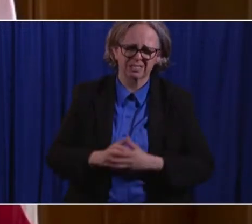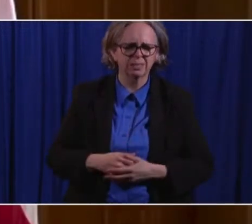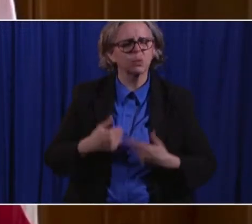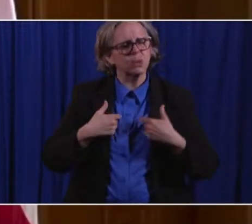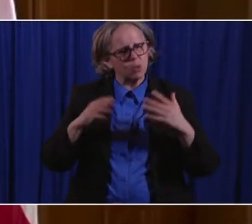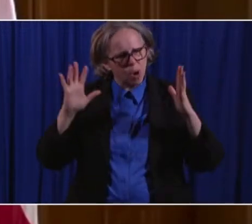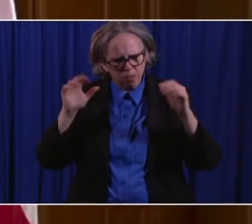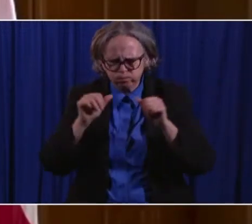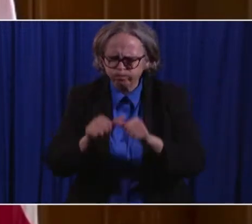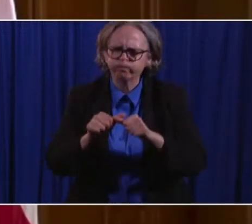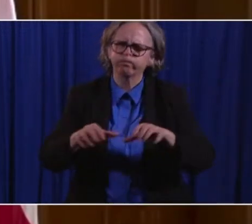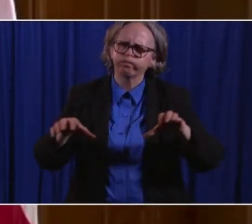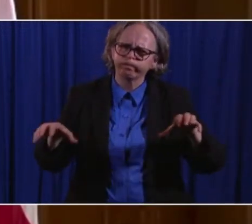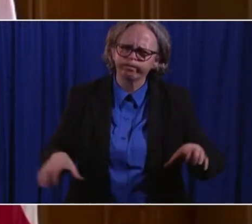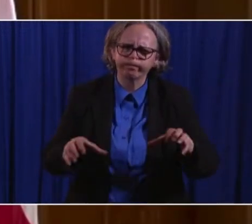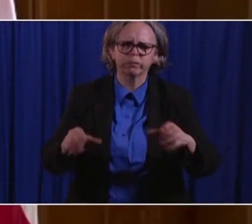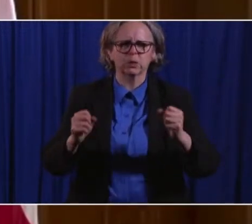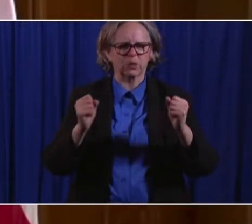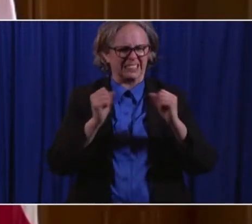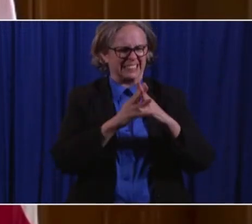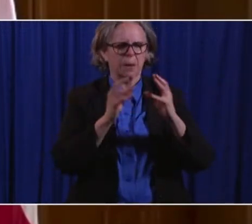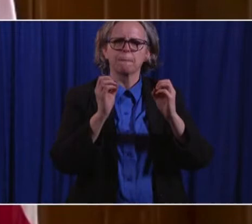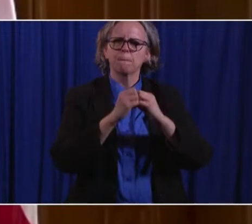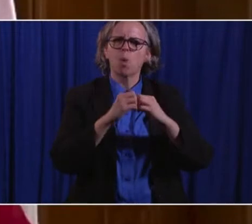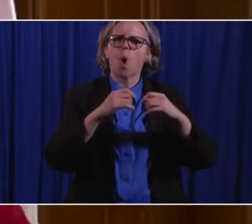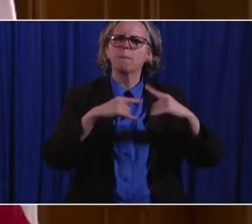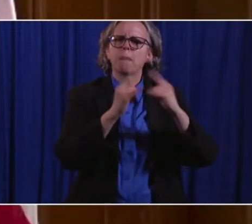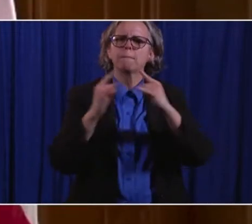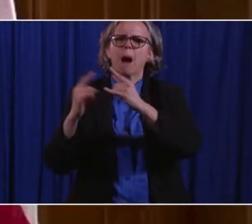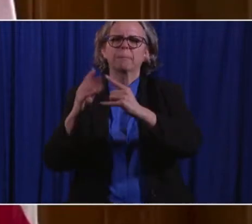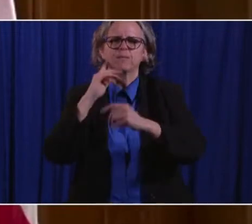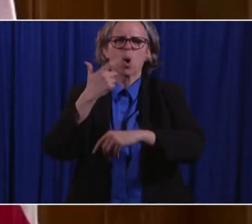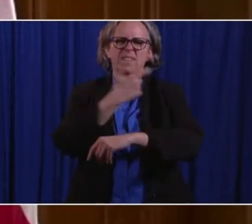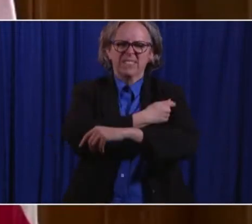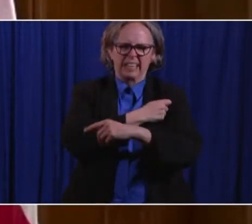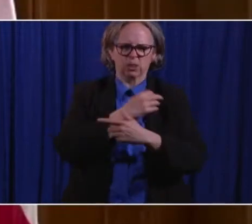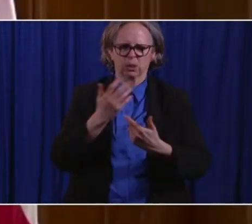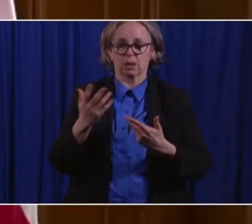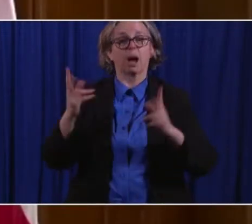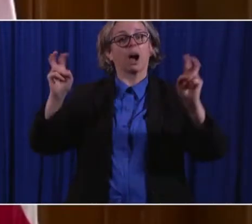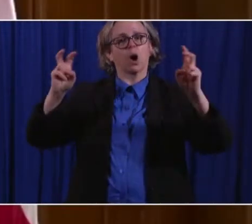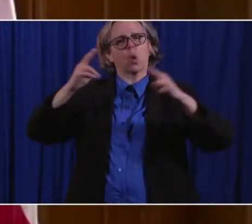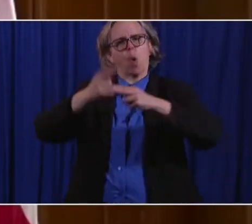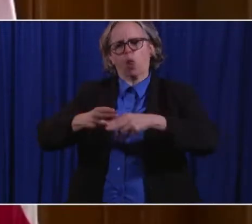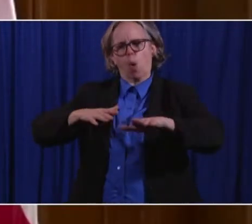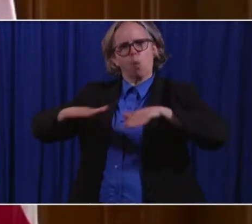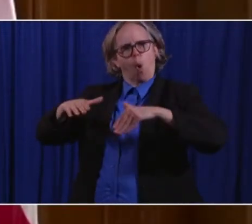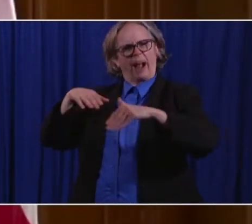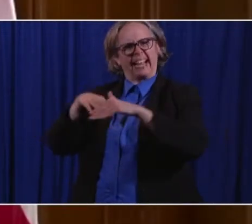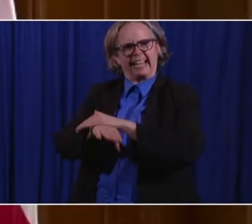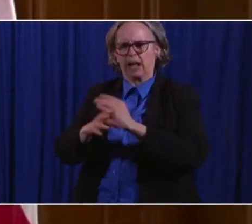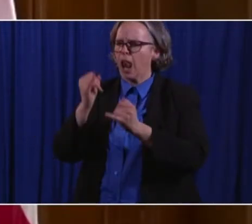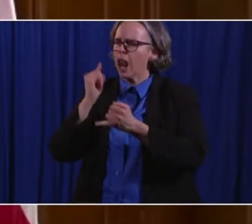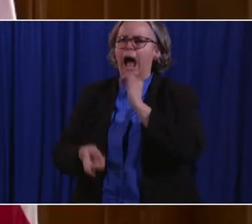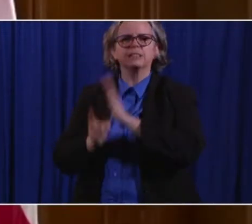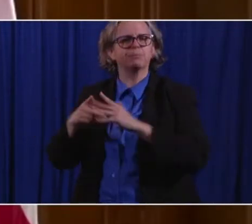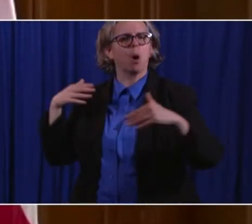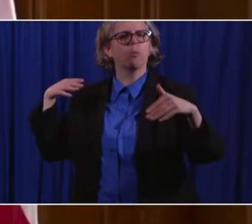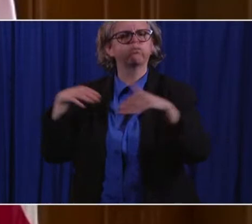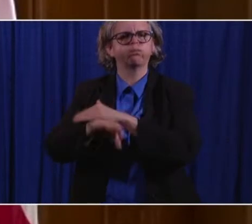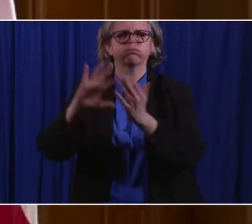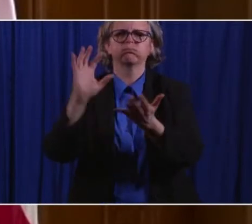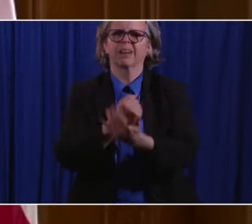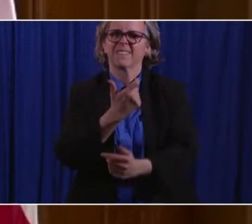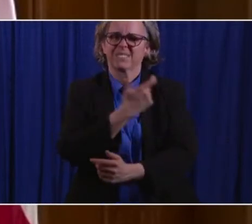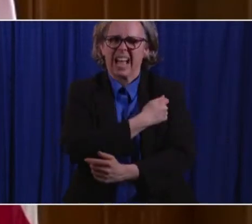more sites where literally people can walk in and can get their shot without an appointment.